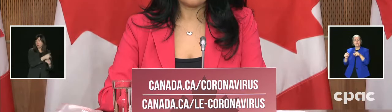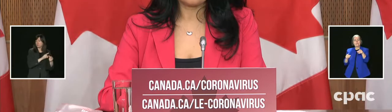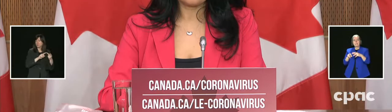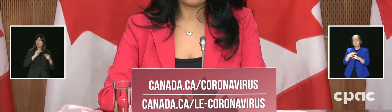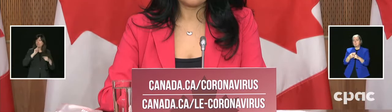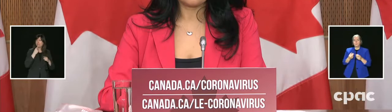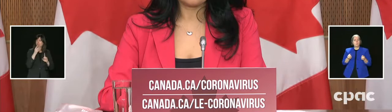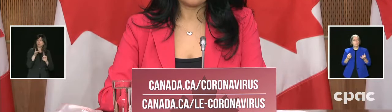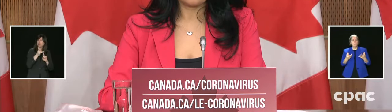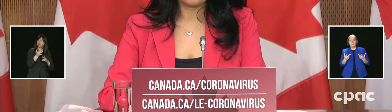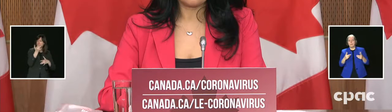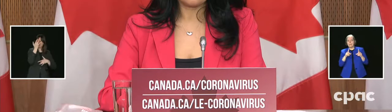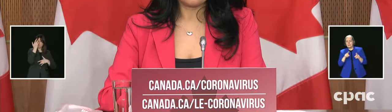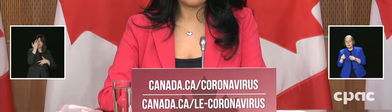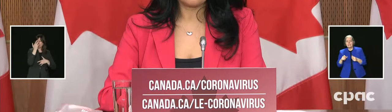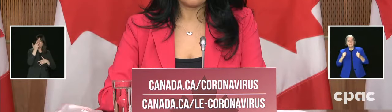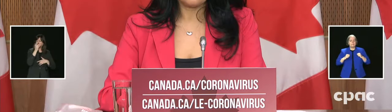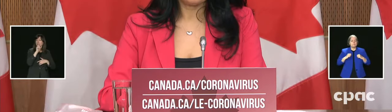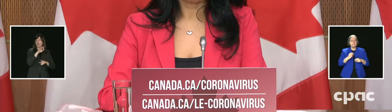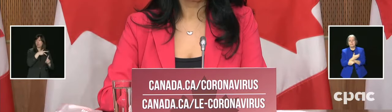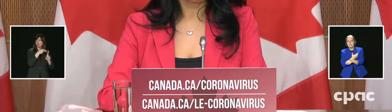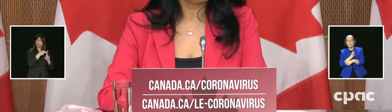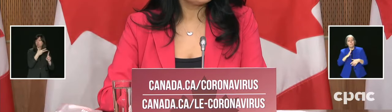illnesses among people who got the vaccine?